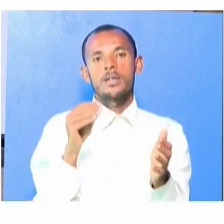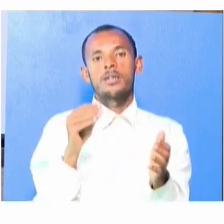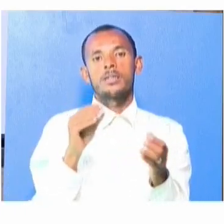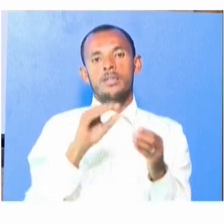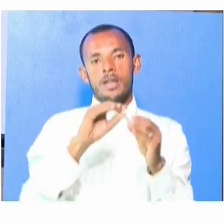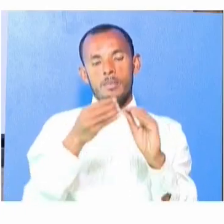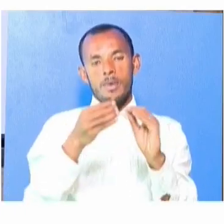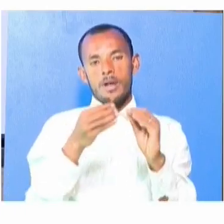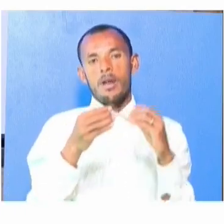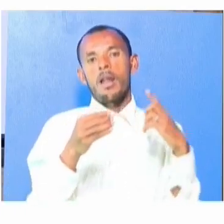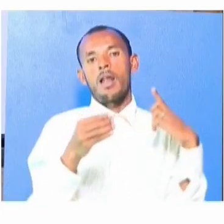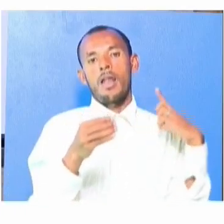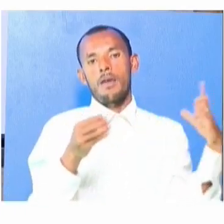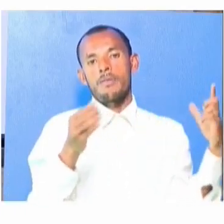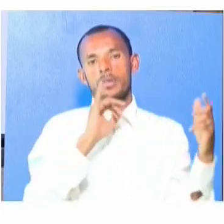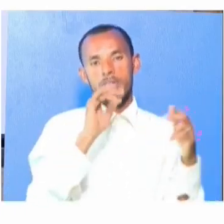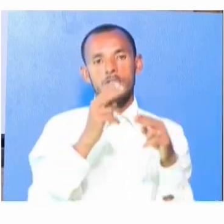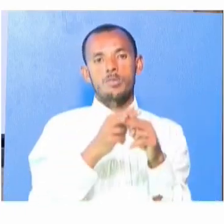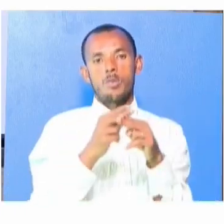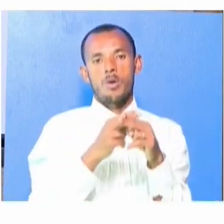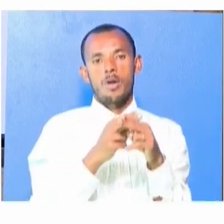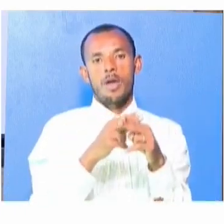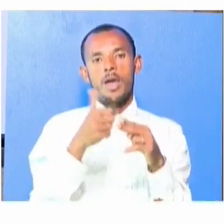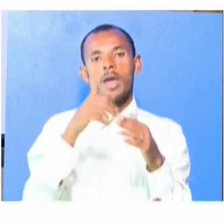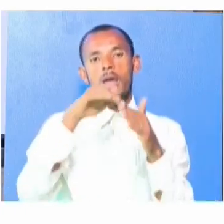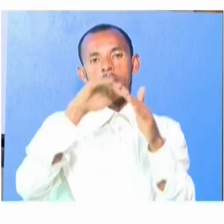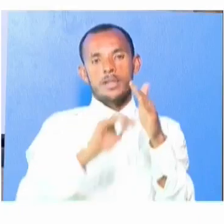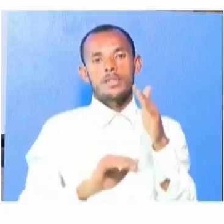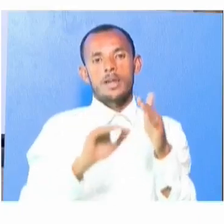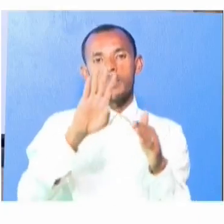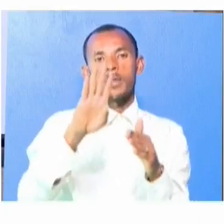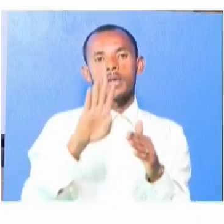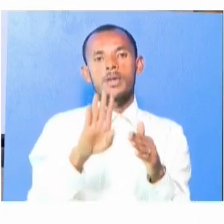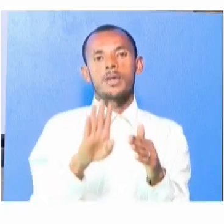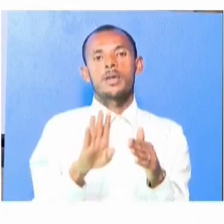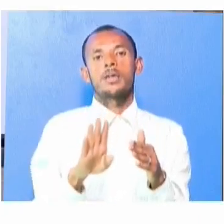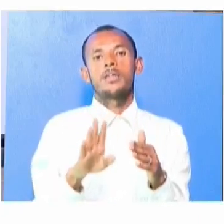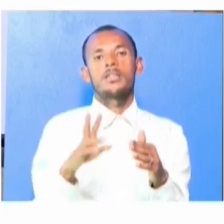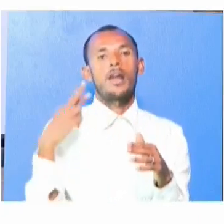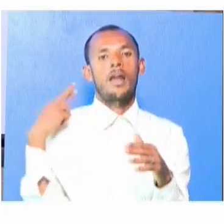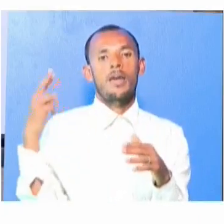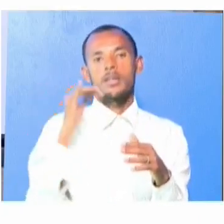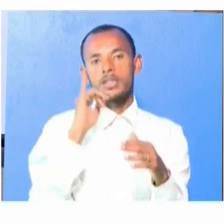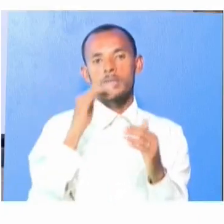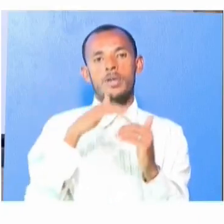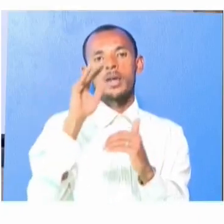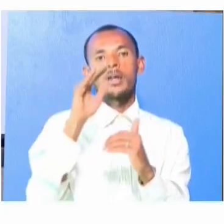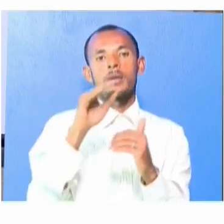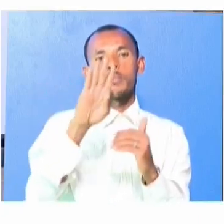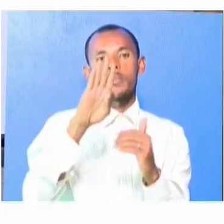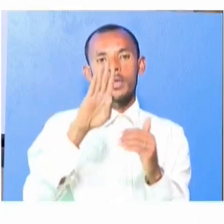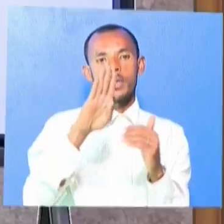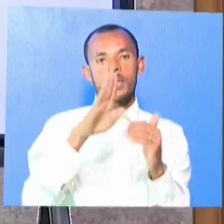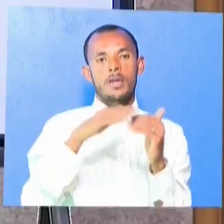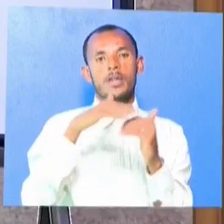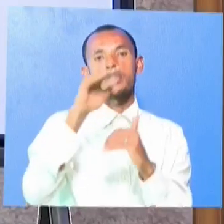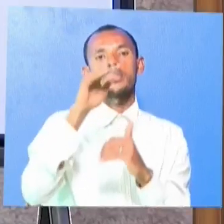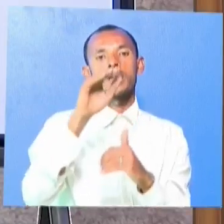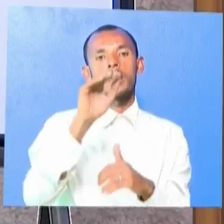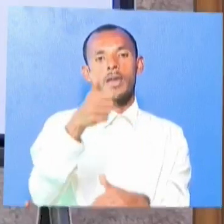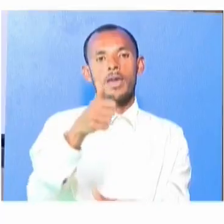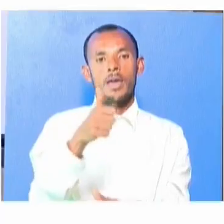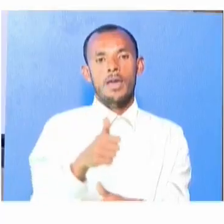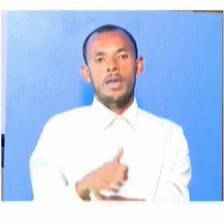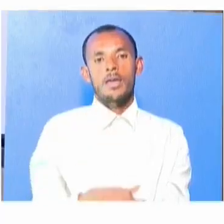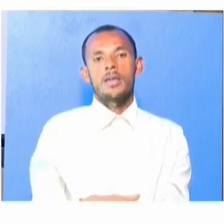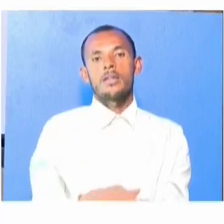which is to the left is small, therefore A is less than B. The number which is to the right is bigger, that is B greater than A. The